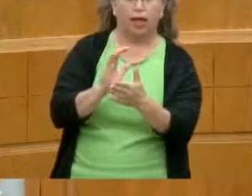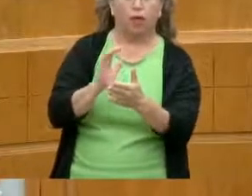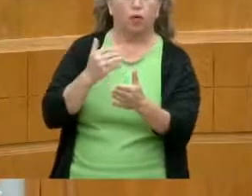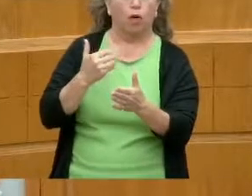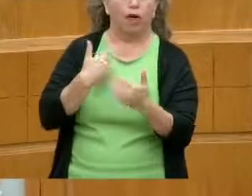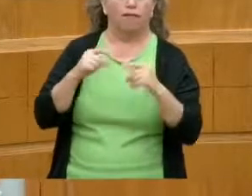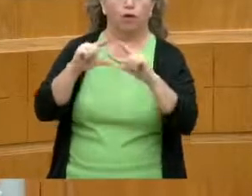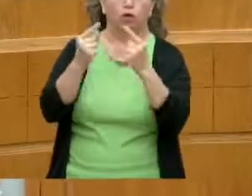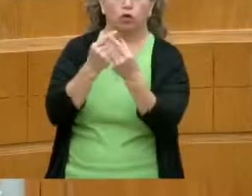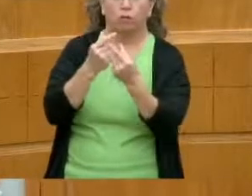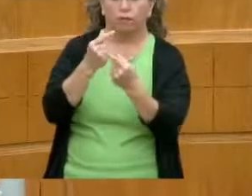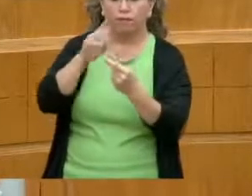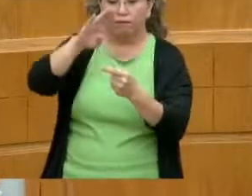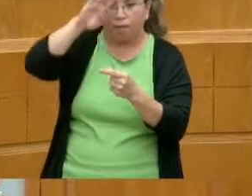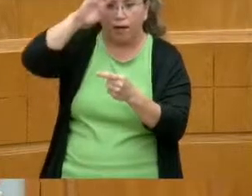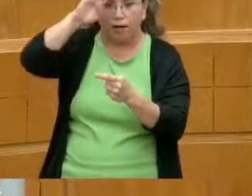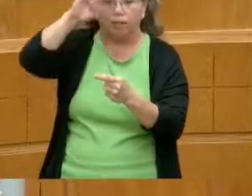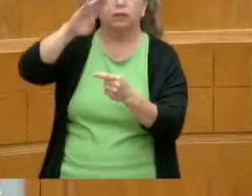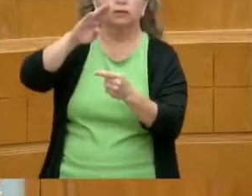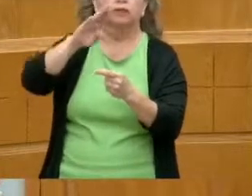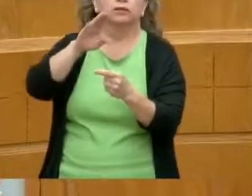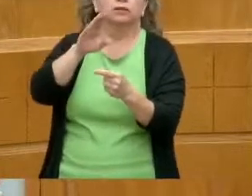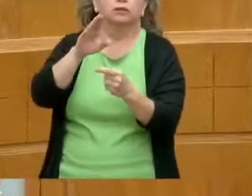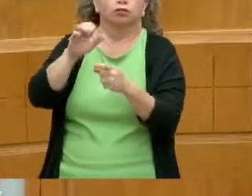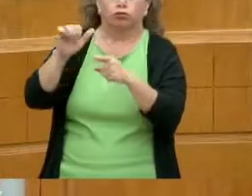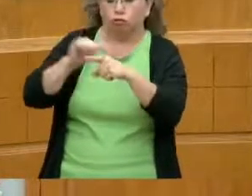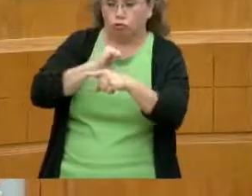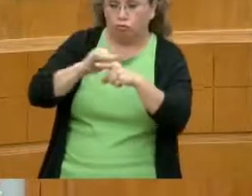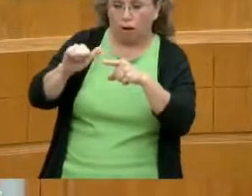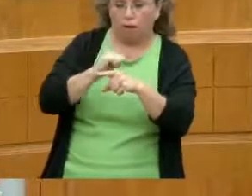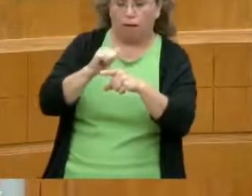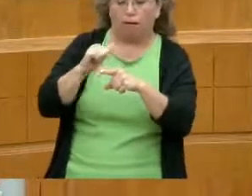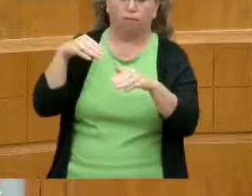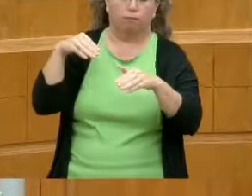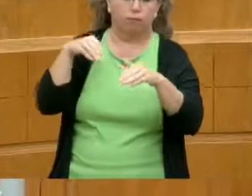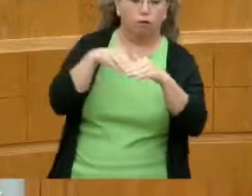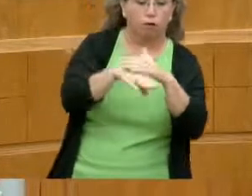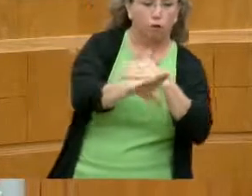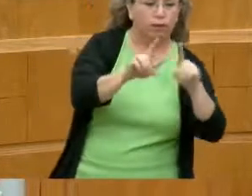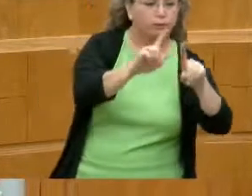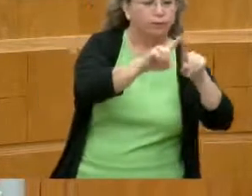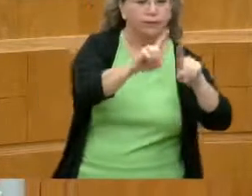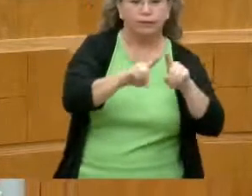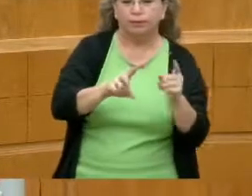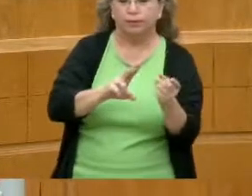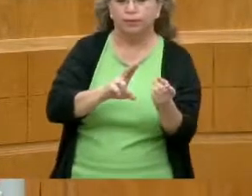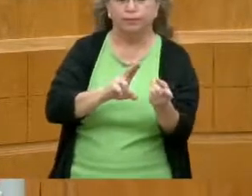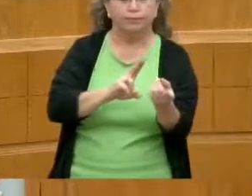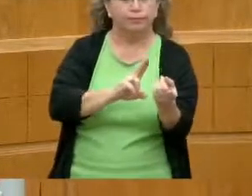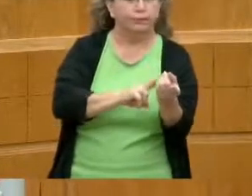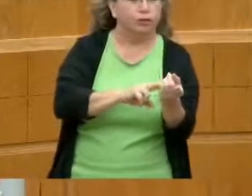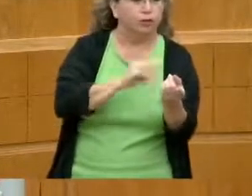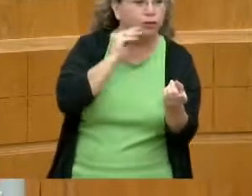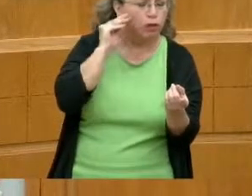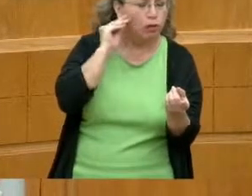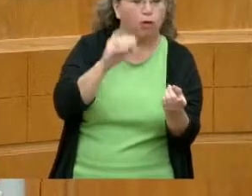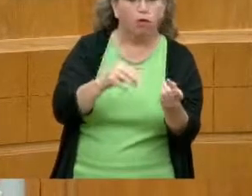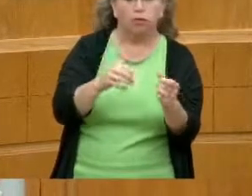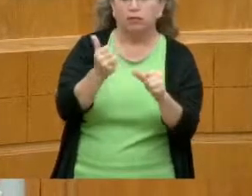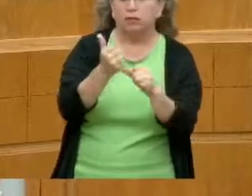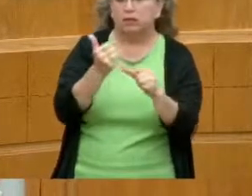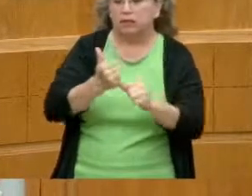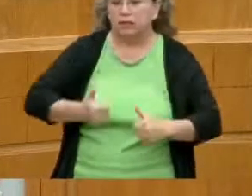that were trained and are going into the various senior facilities, whether it's a nursing home or a long-term